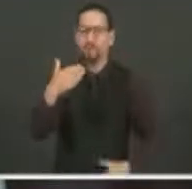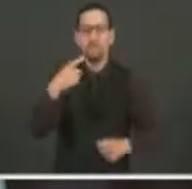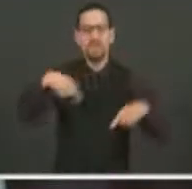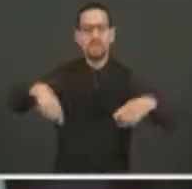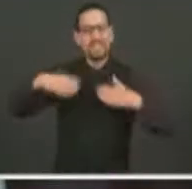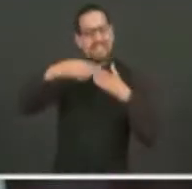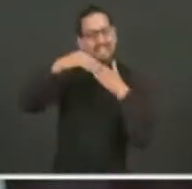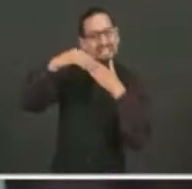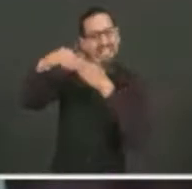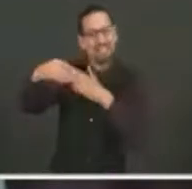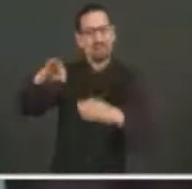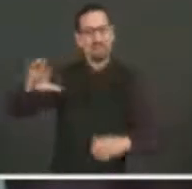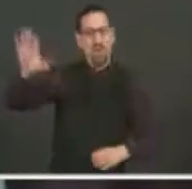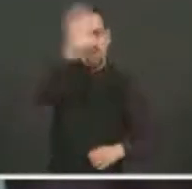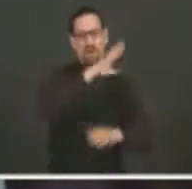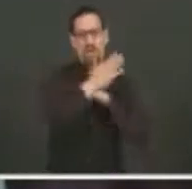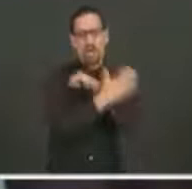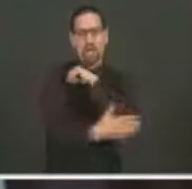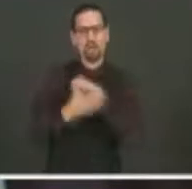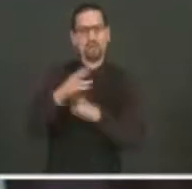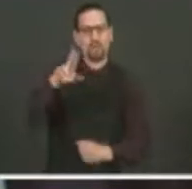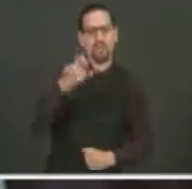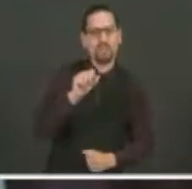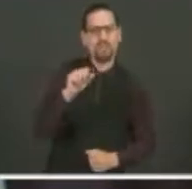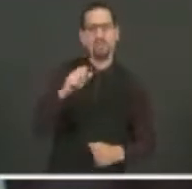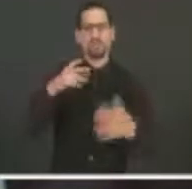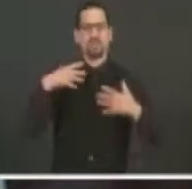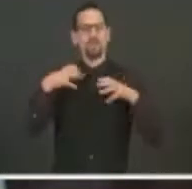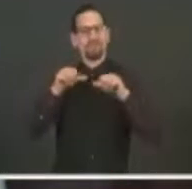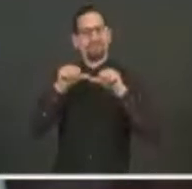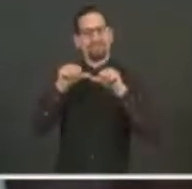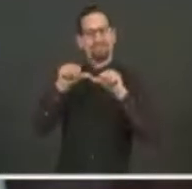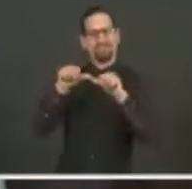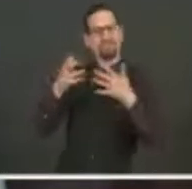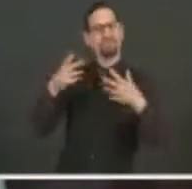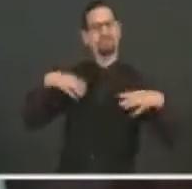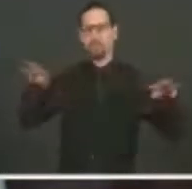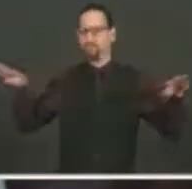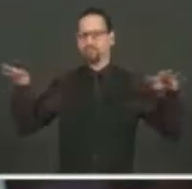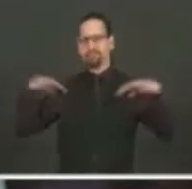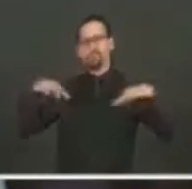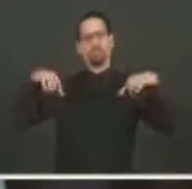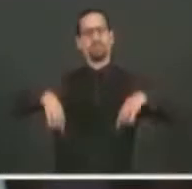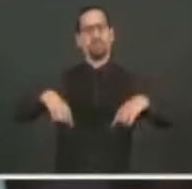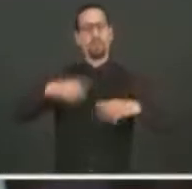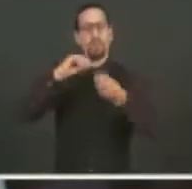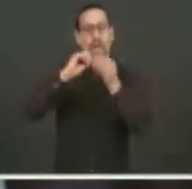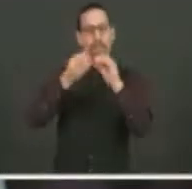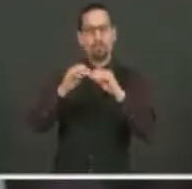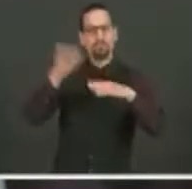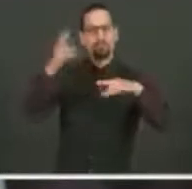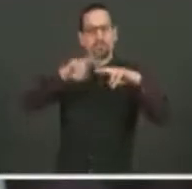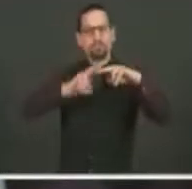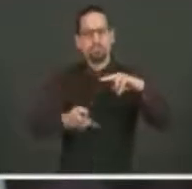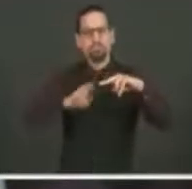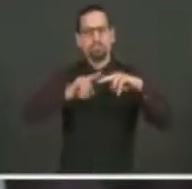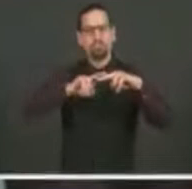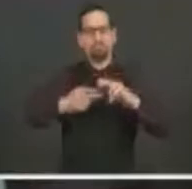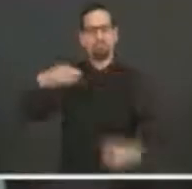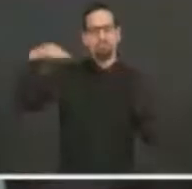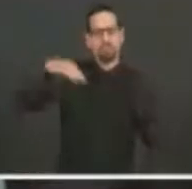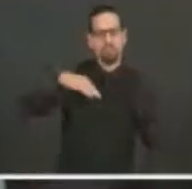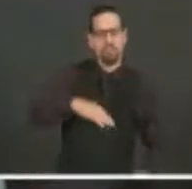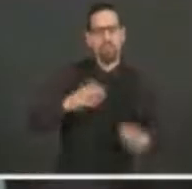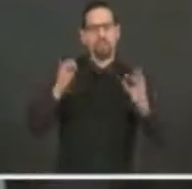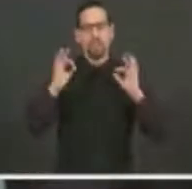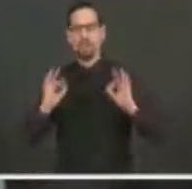in our cases declining, in our compliance with mask wearing, in our testing. So keep it going. Be proud to be a Rhode Islander.